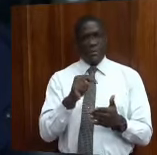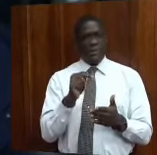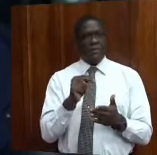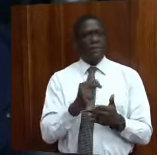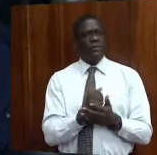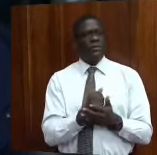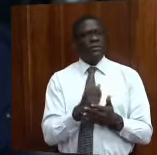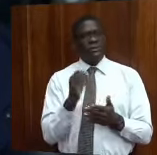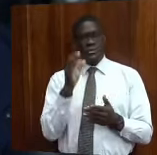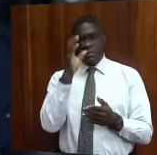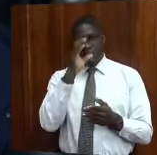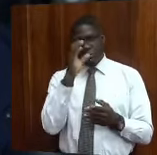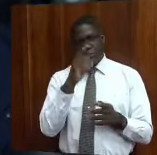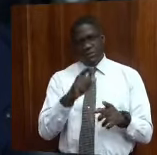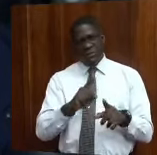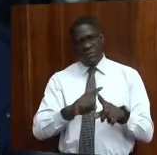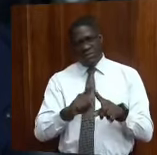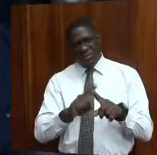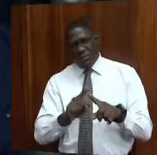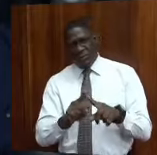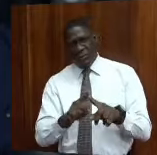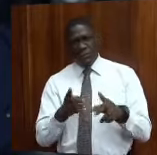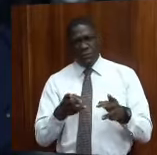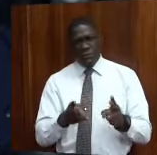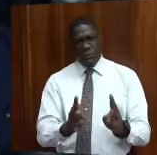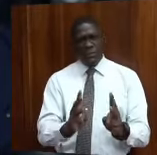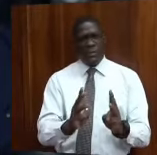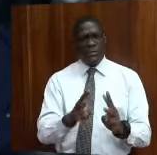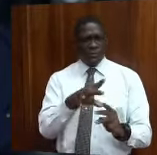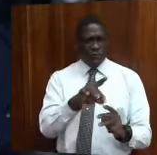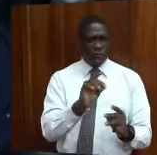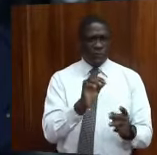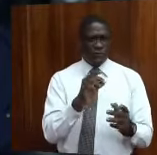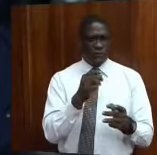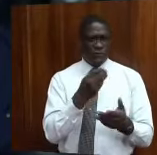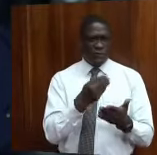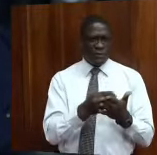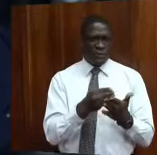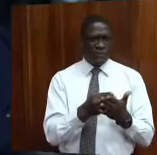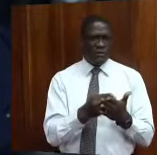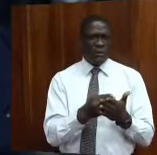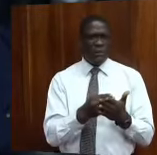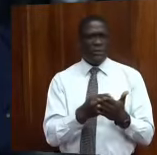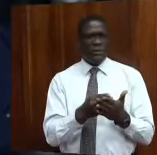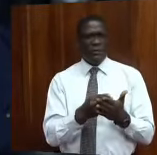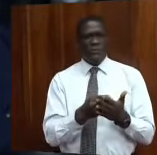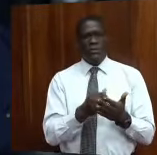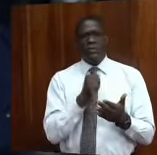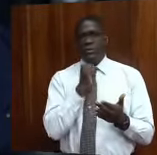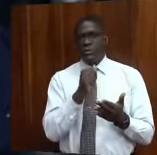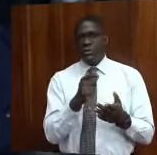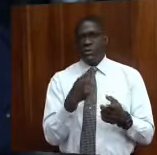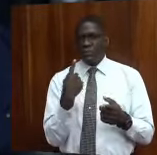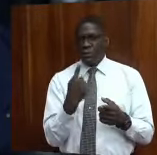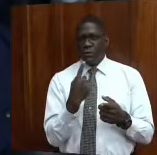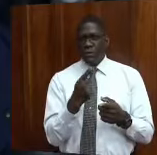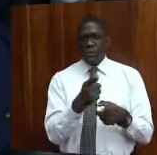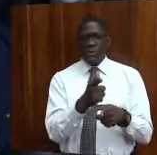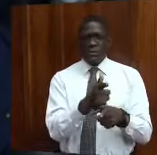loans instead of short-term higher-cost bonds and treasury-based financing. Mr.